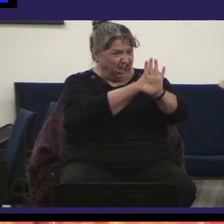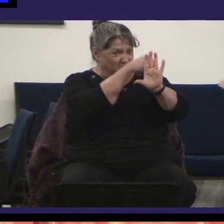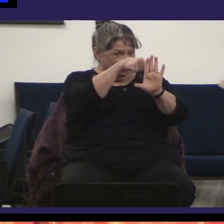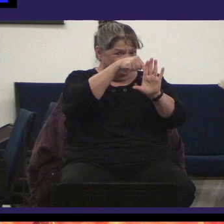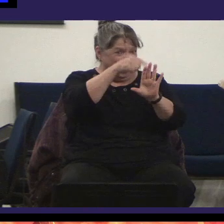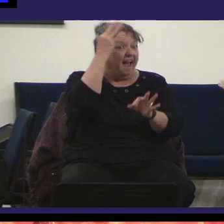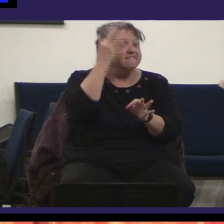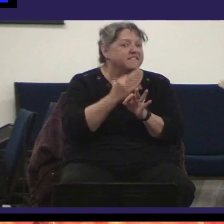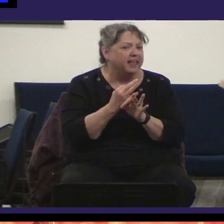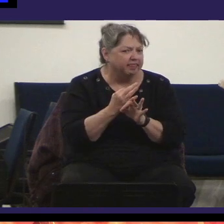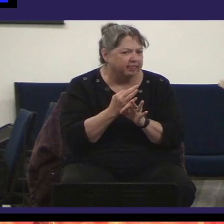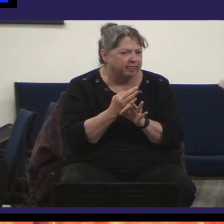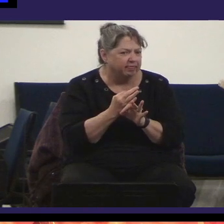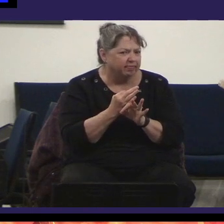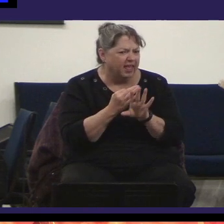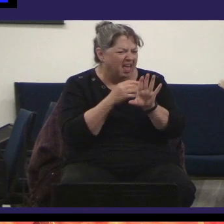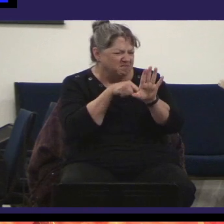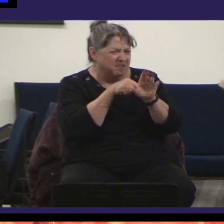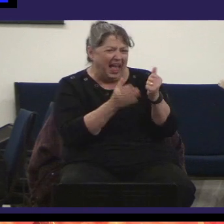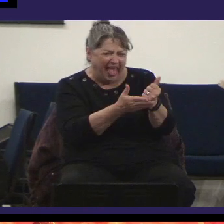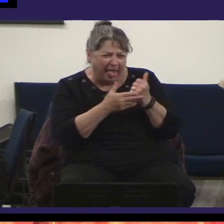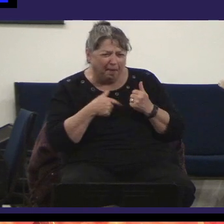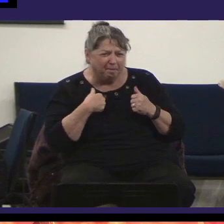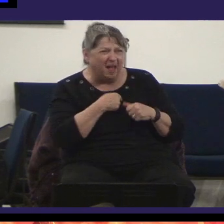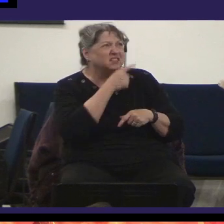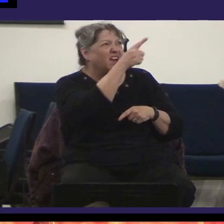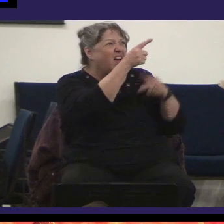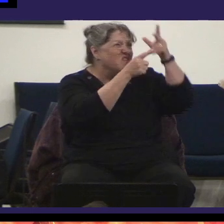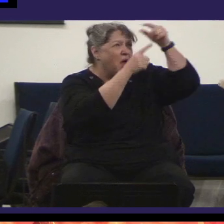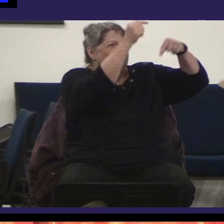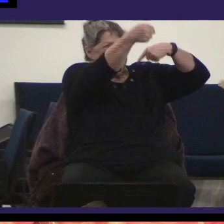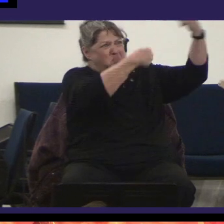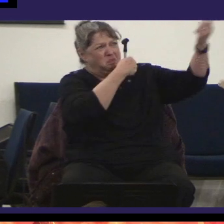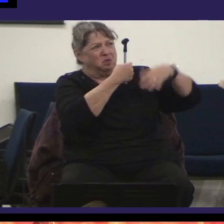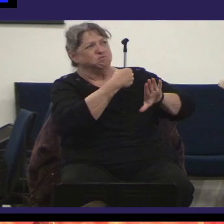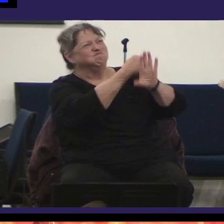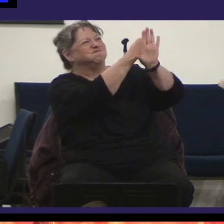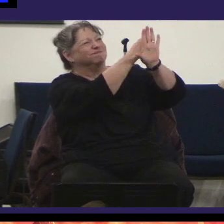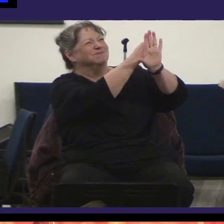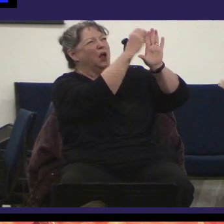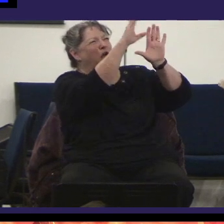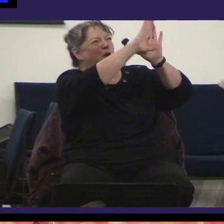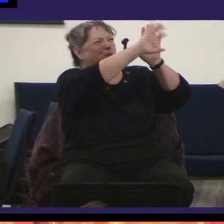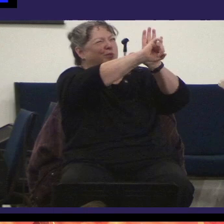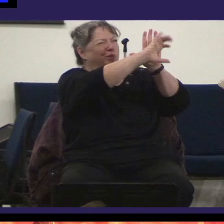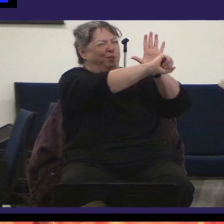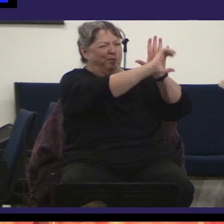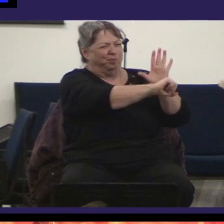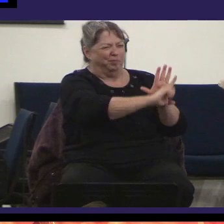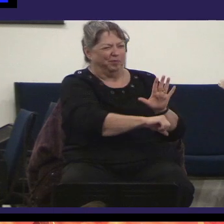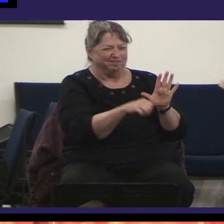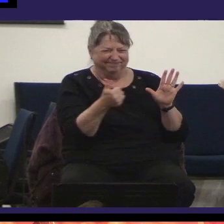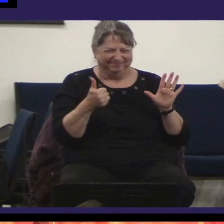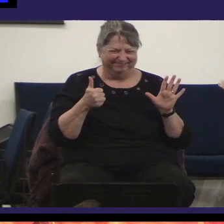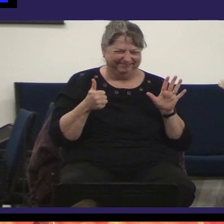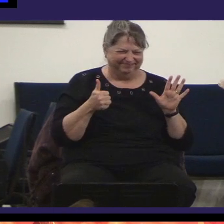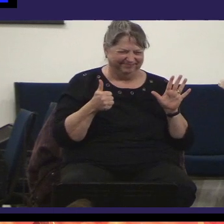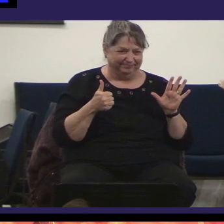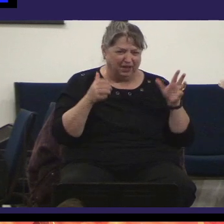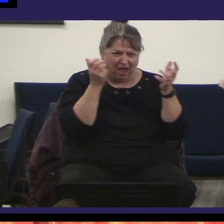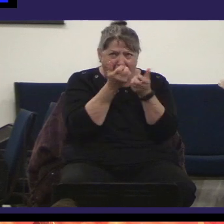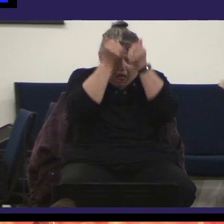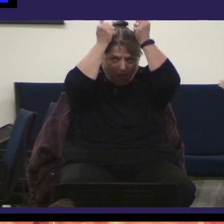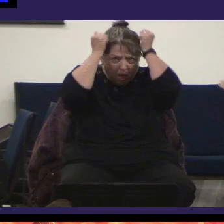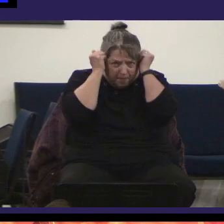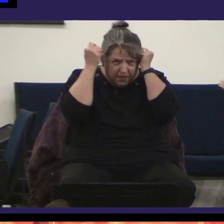can extinguish all the flaming arrows of the evil one. Take the helmet of salvation and the sword